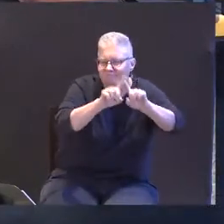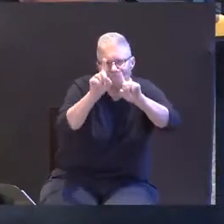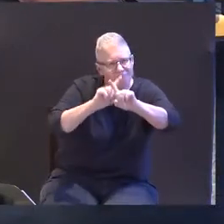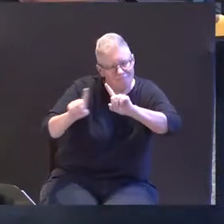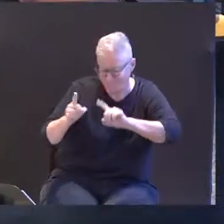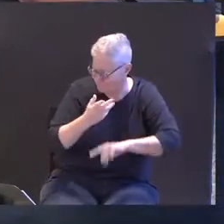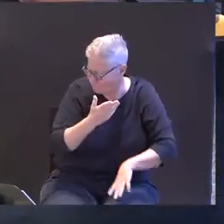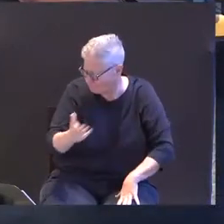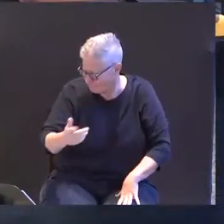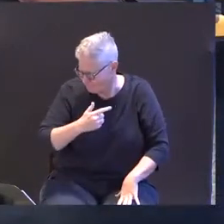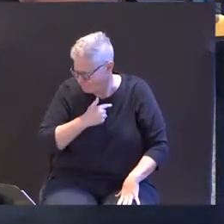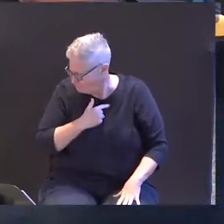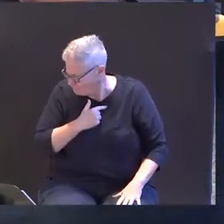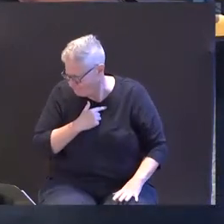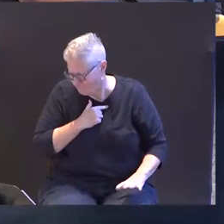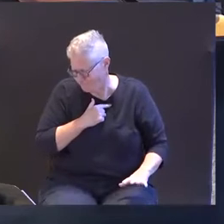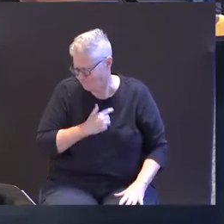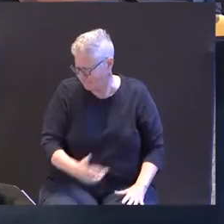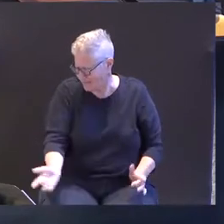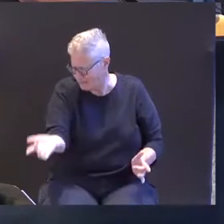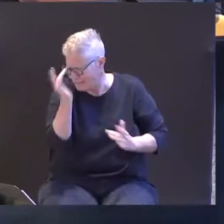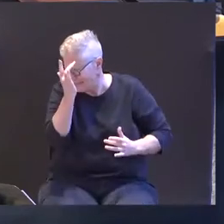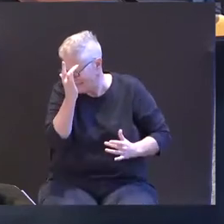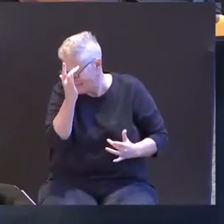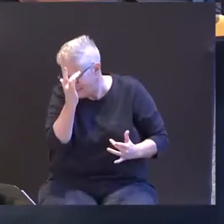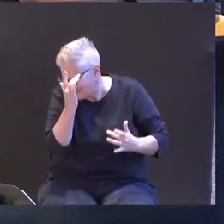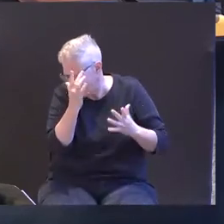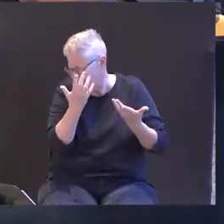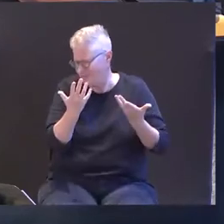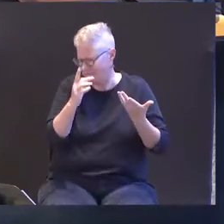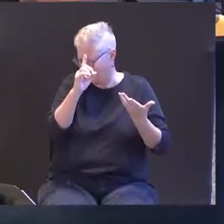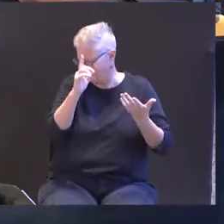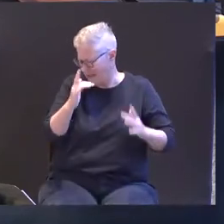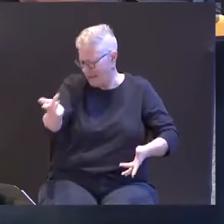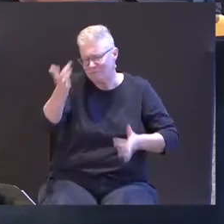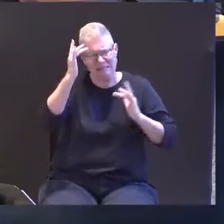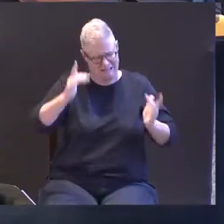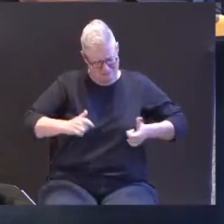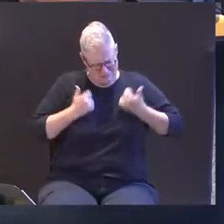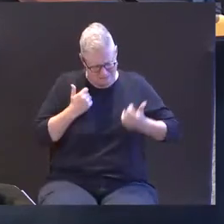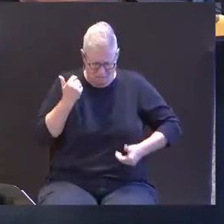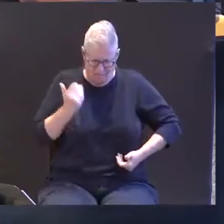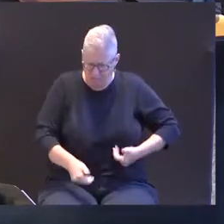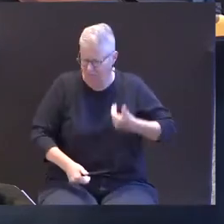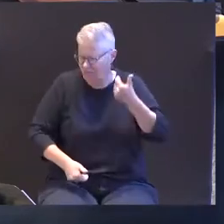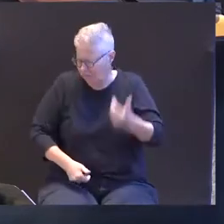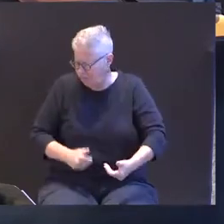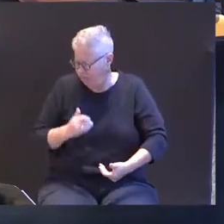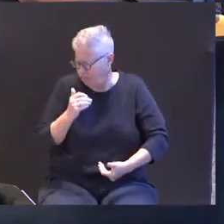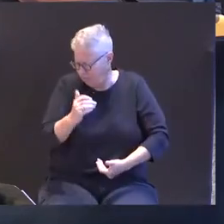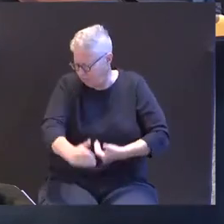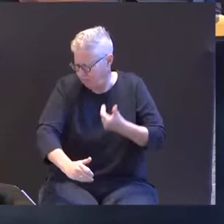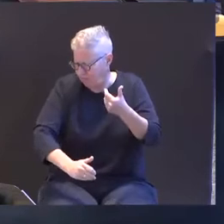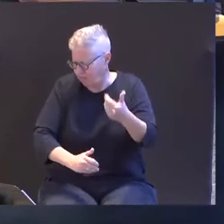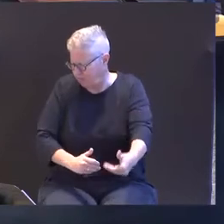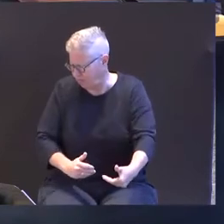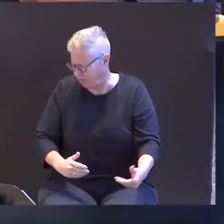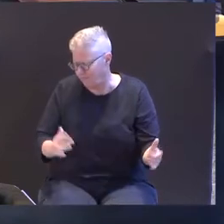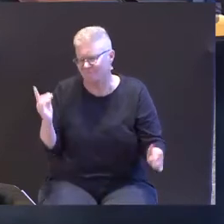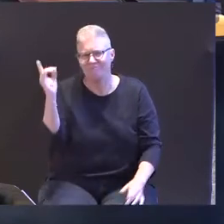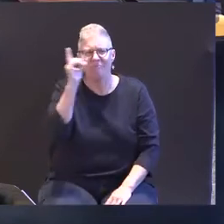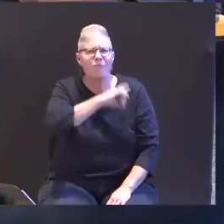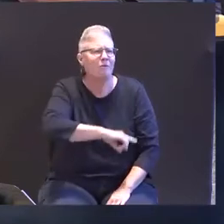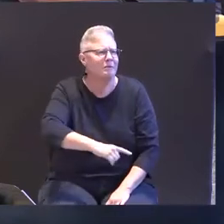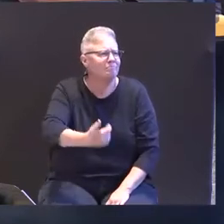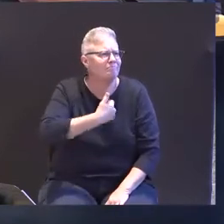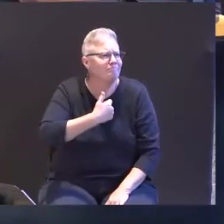lie, fooling myself, believing we're right when I've never